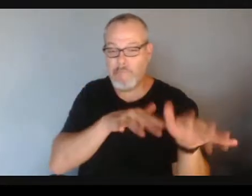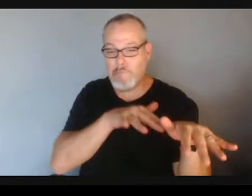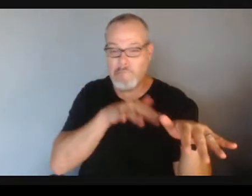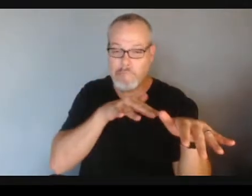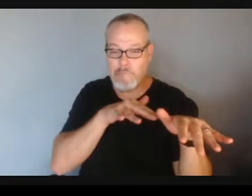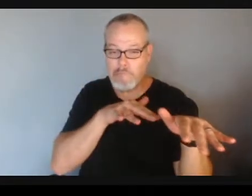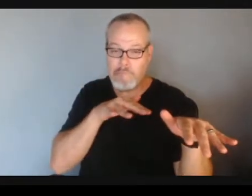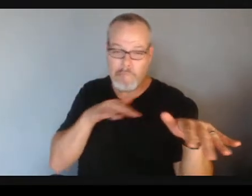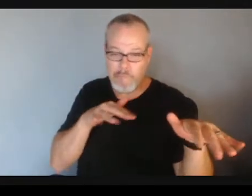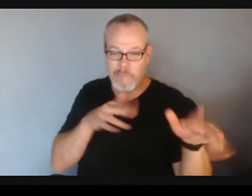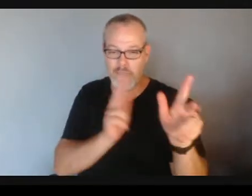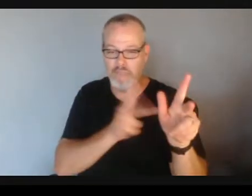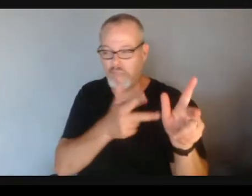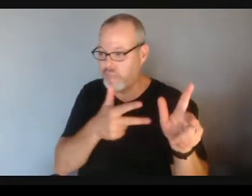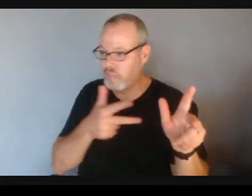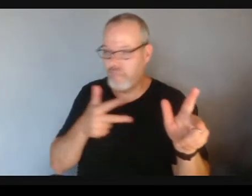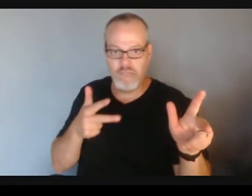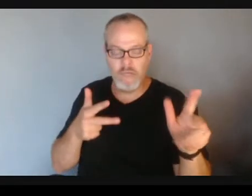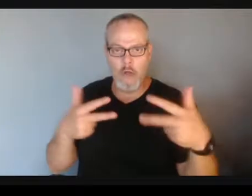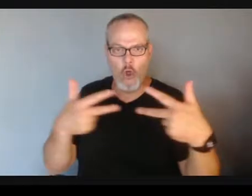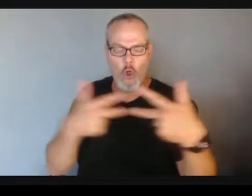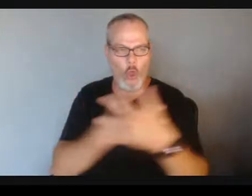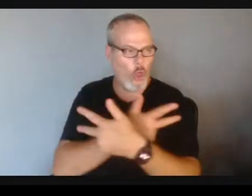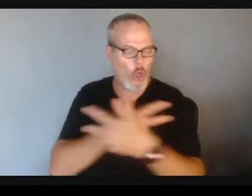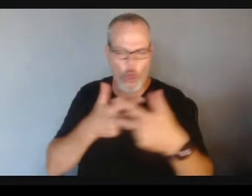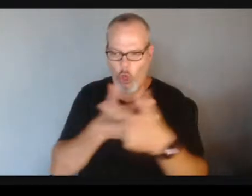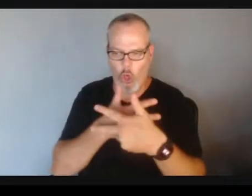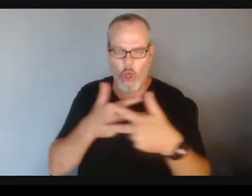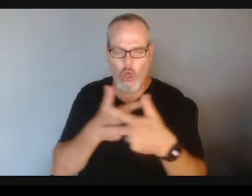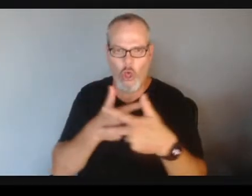both directions, not moving. So